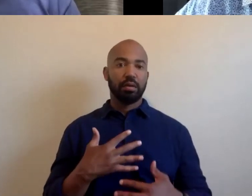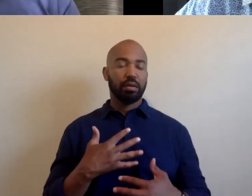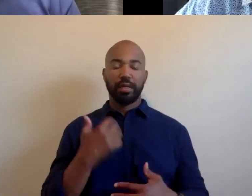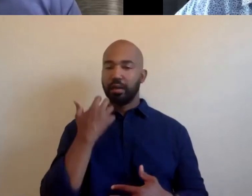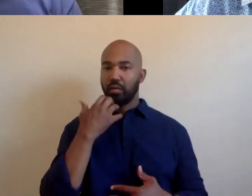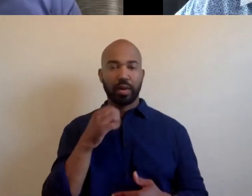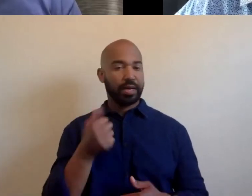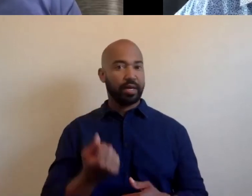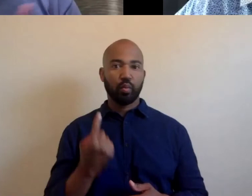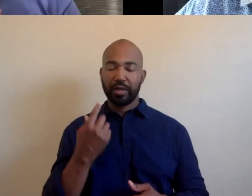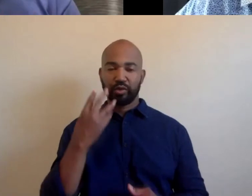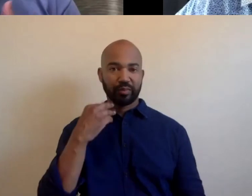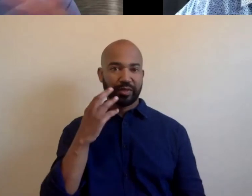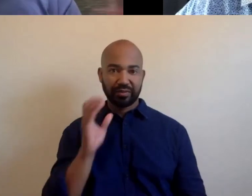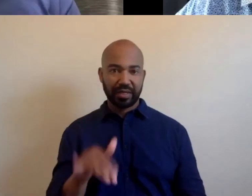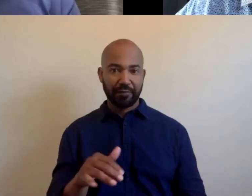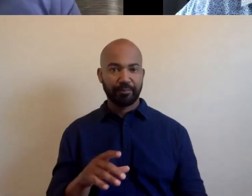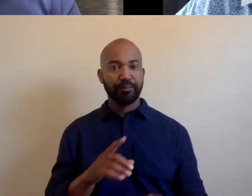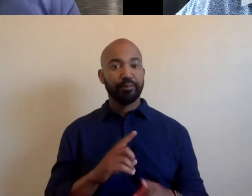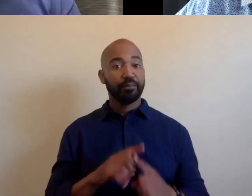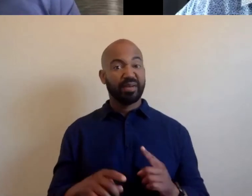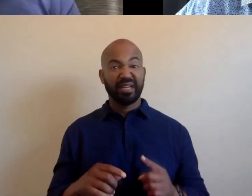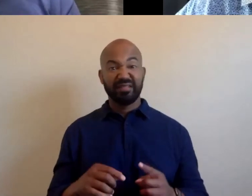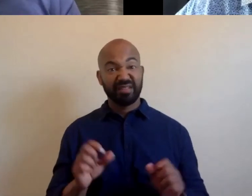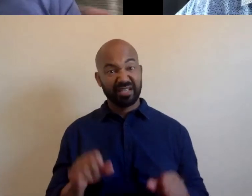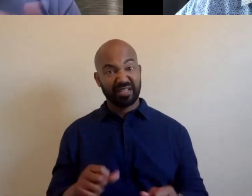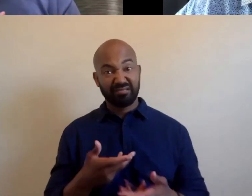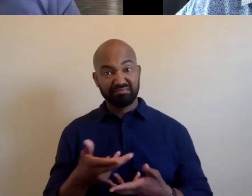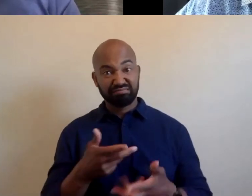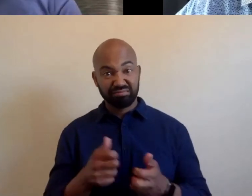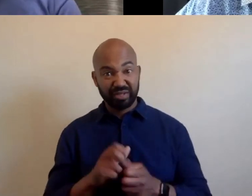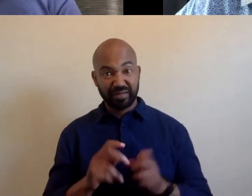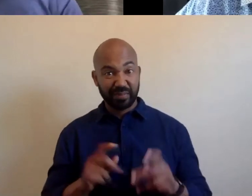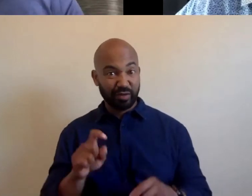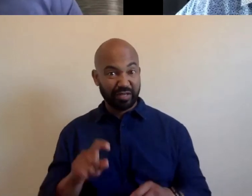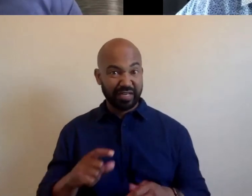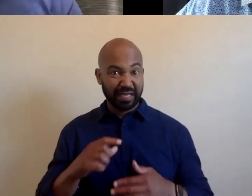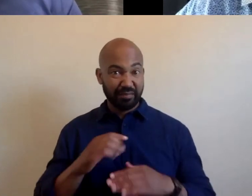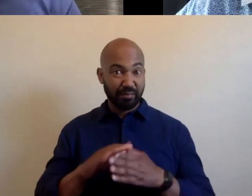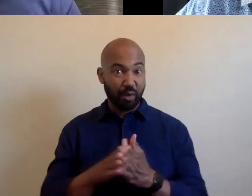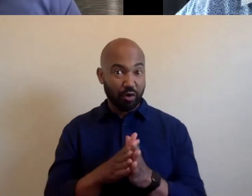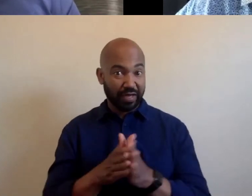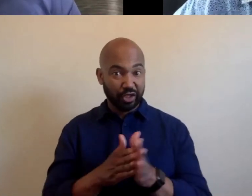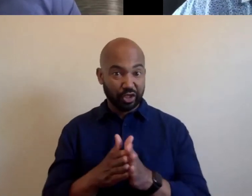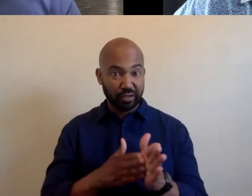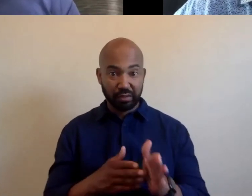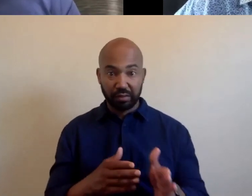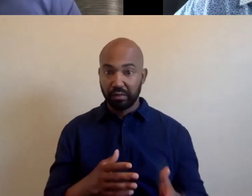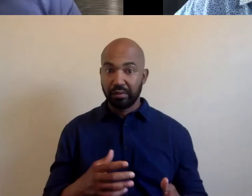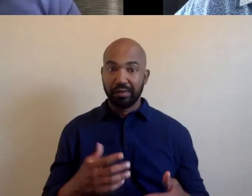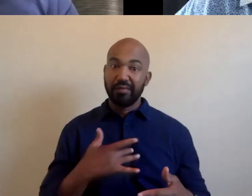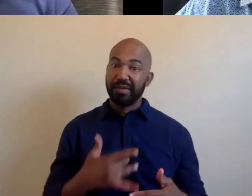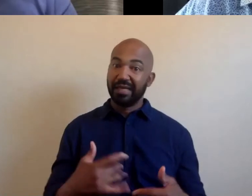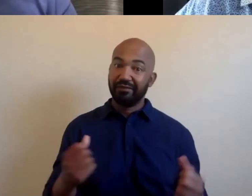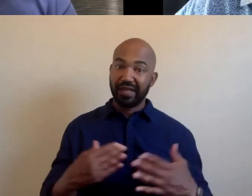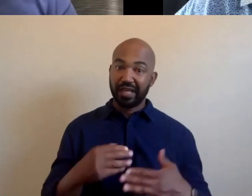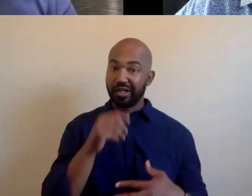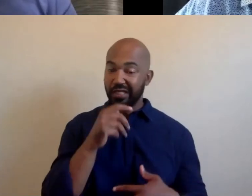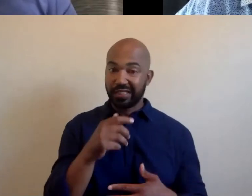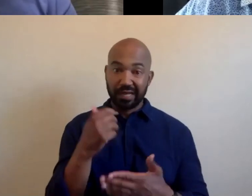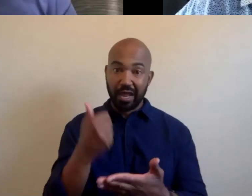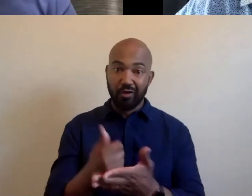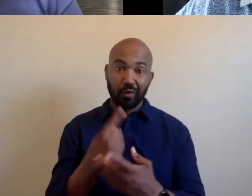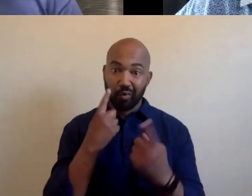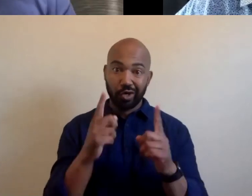So I'm happy to share those ugly stories with people if they need some motivation. Fear usually doesn't help or work, but it's something